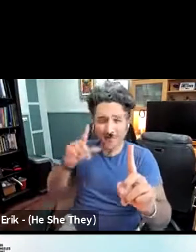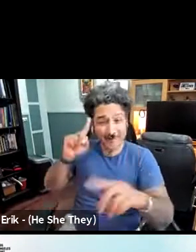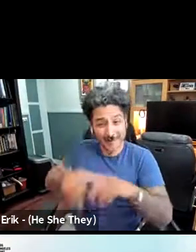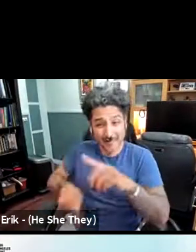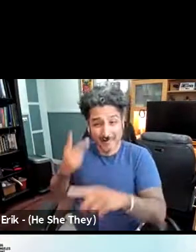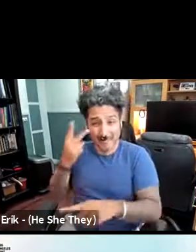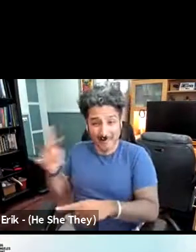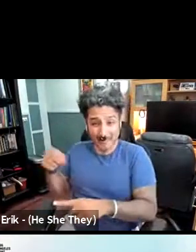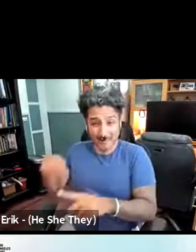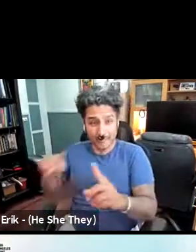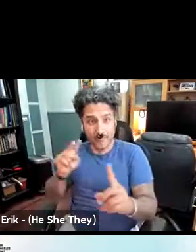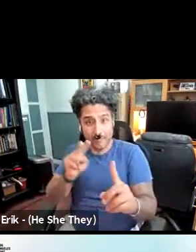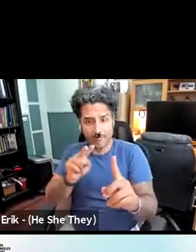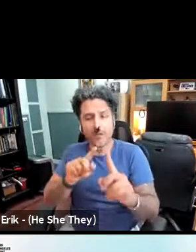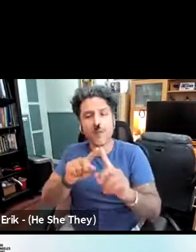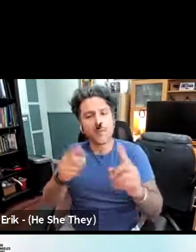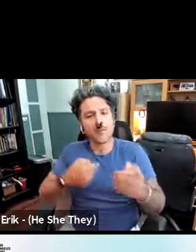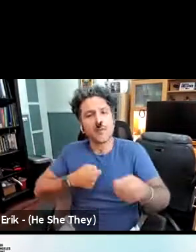that